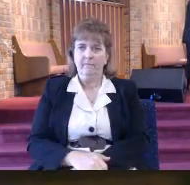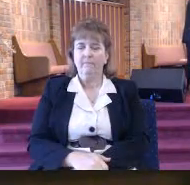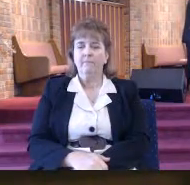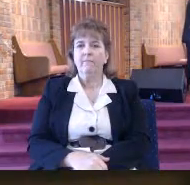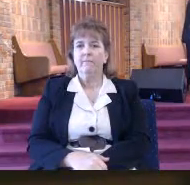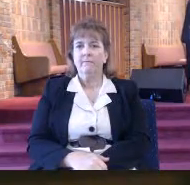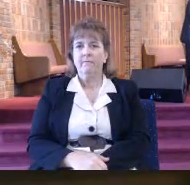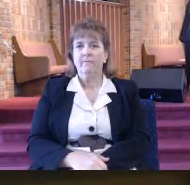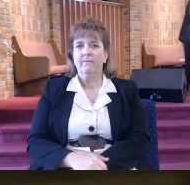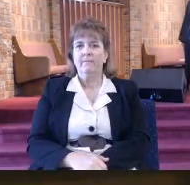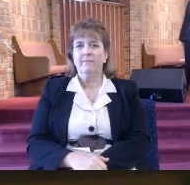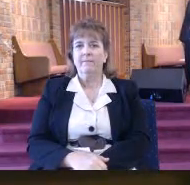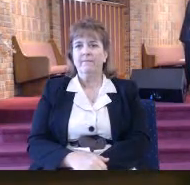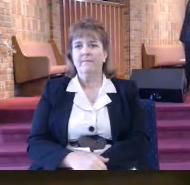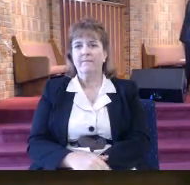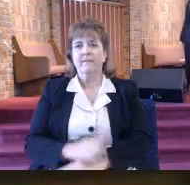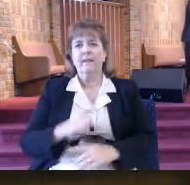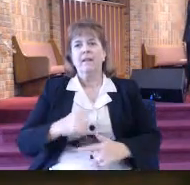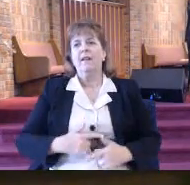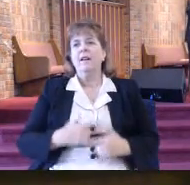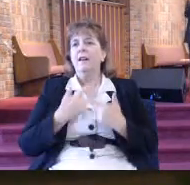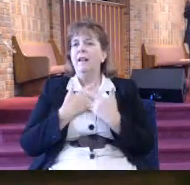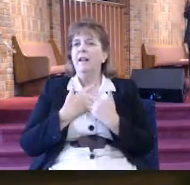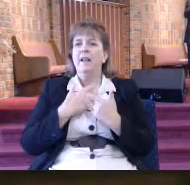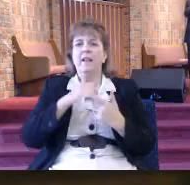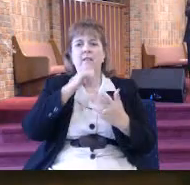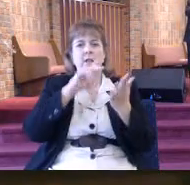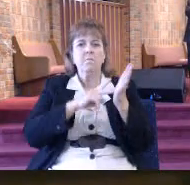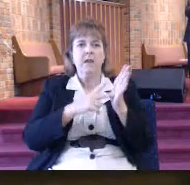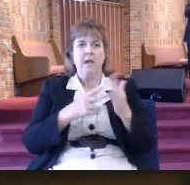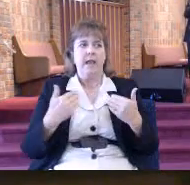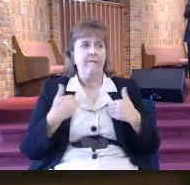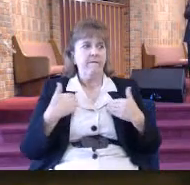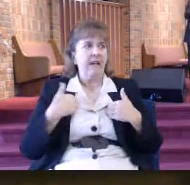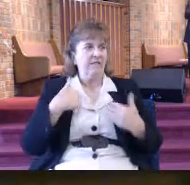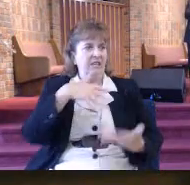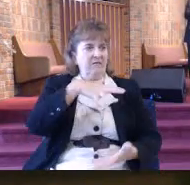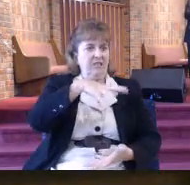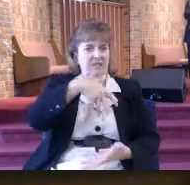Life does not consist of the abundance of the things that we possess.